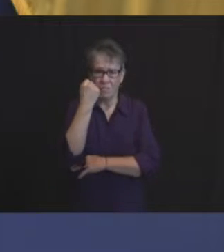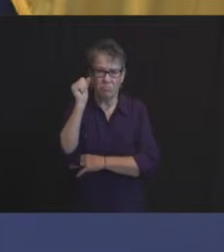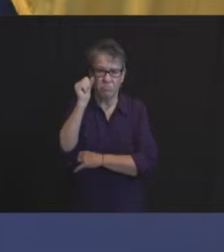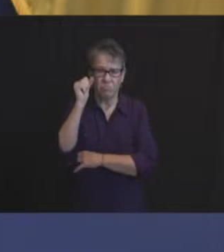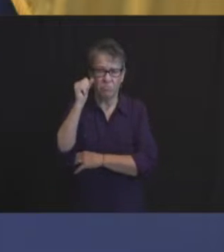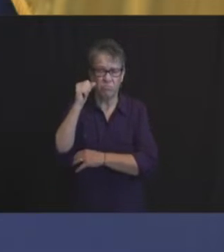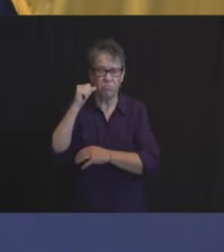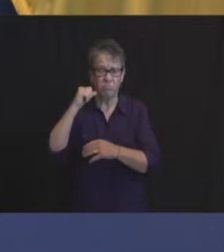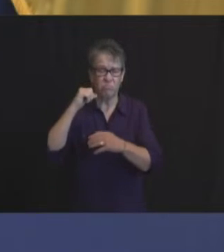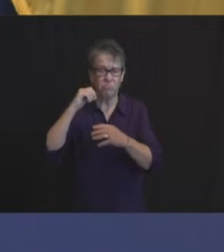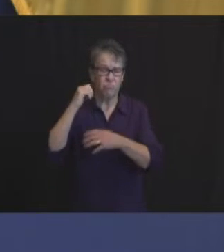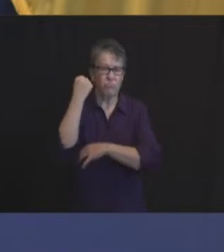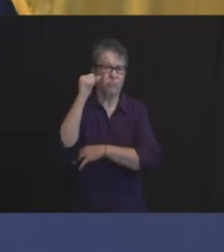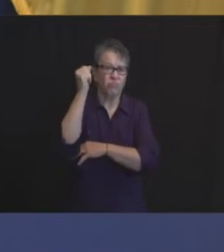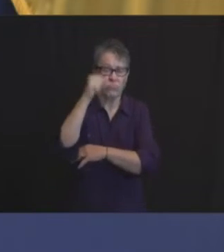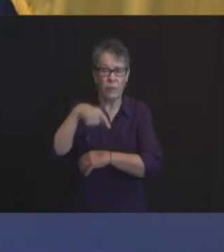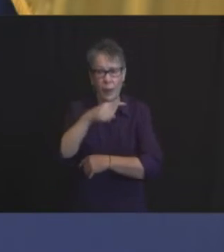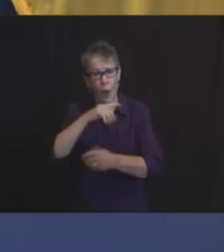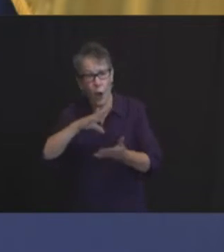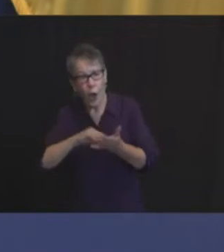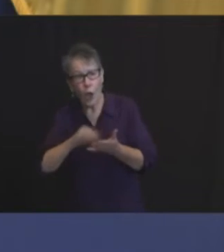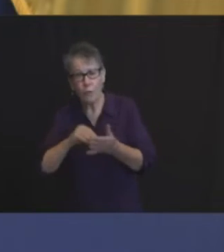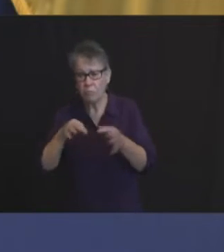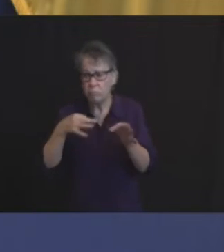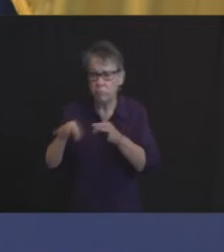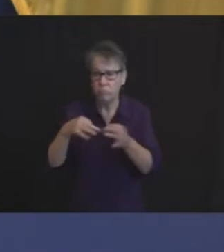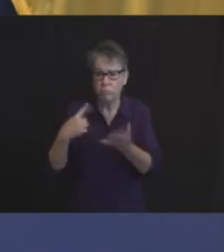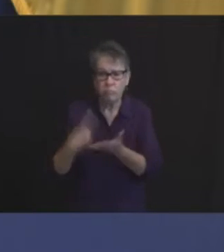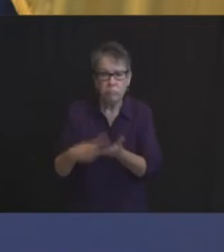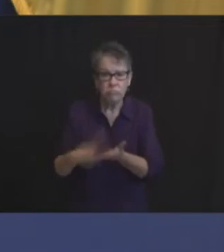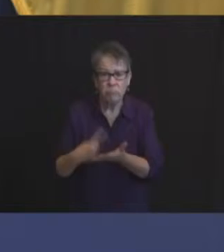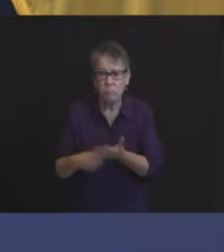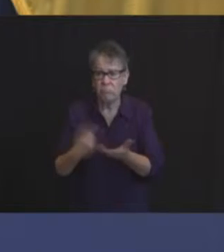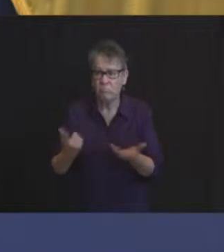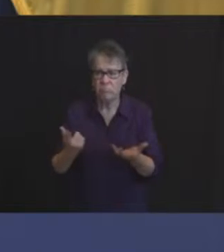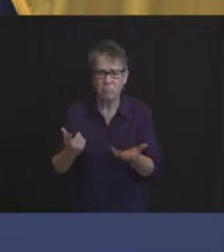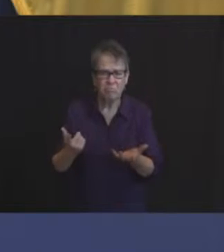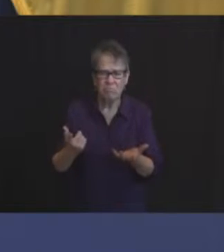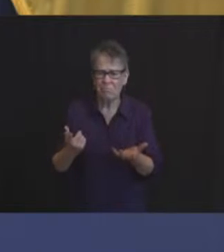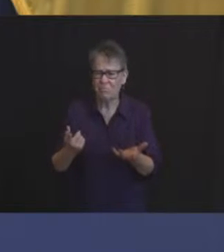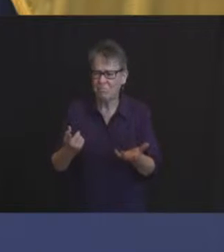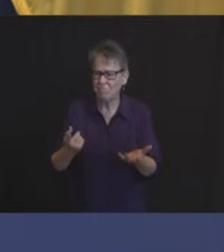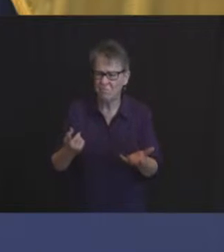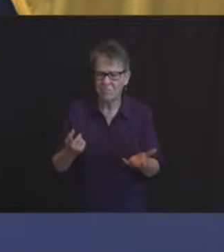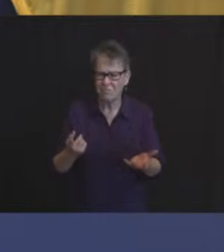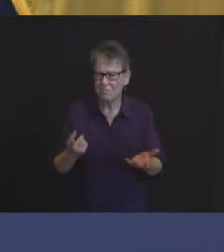Could you comment, perhaps, Commissioner and Governor, in terms of, what